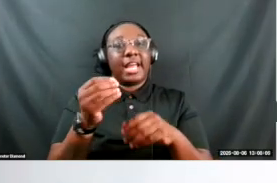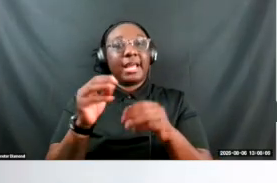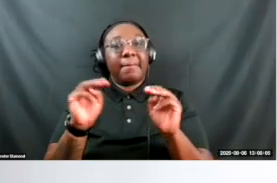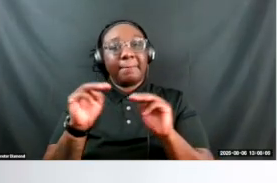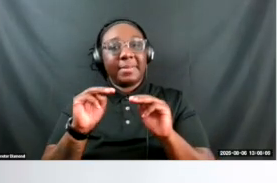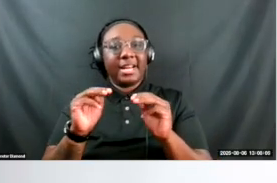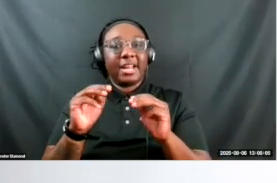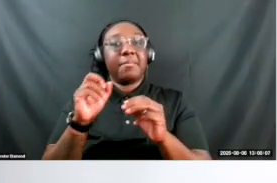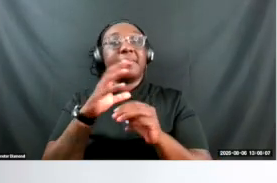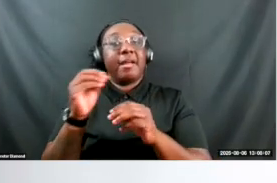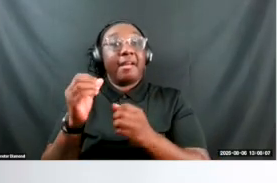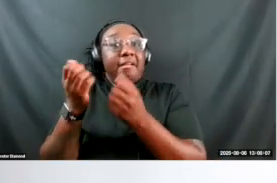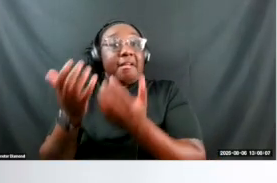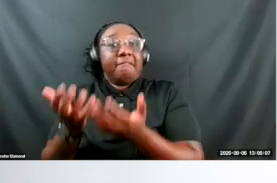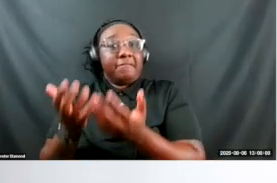please.